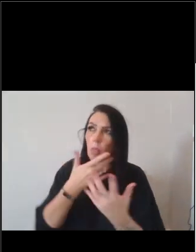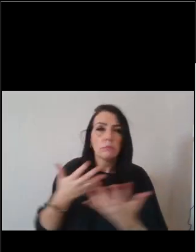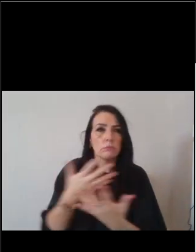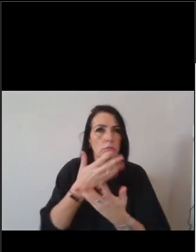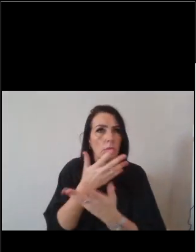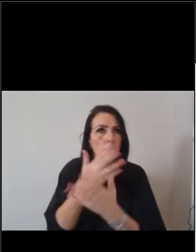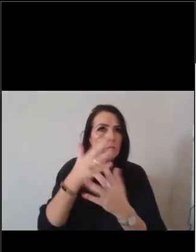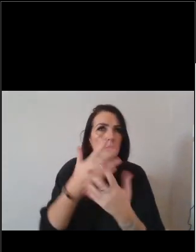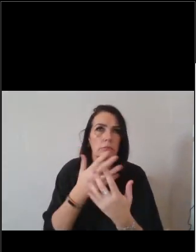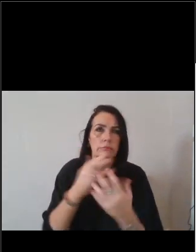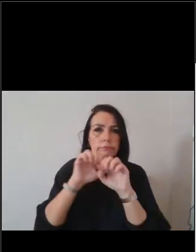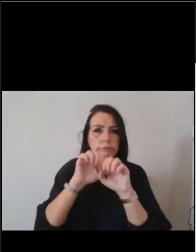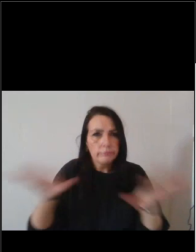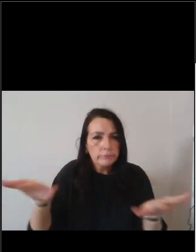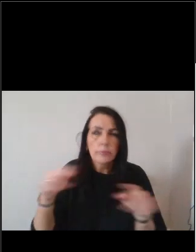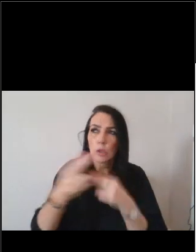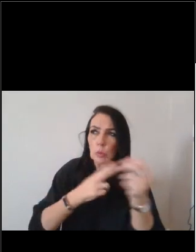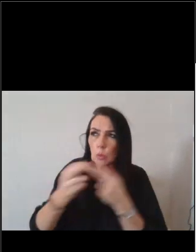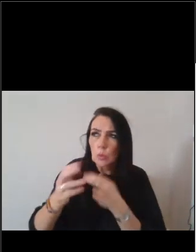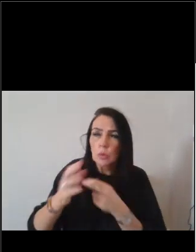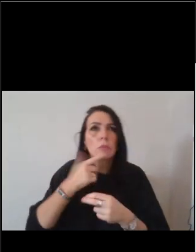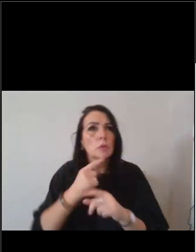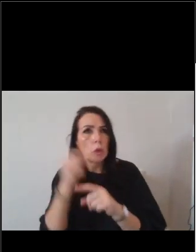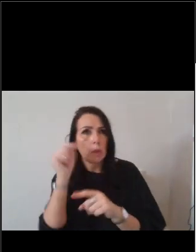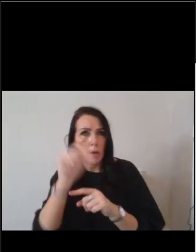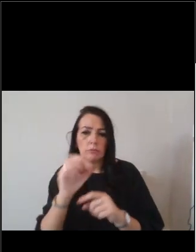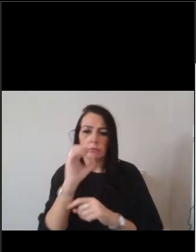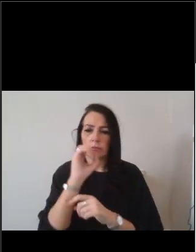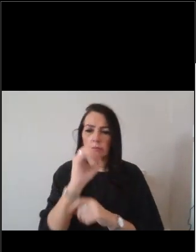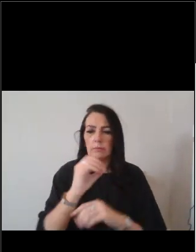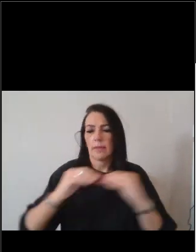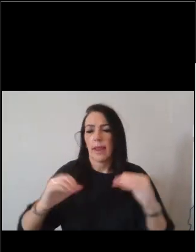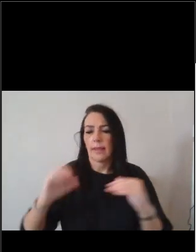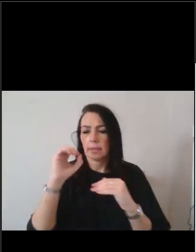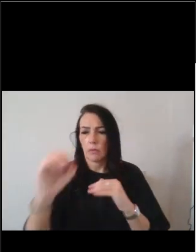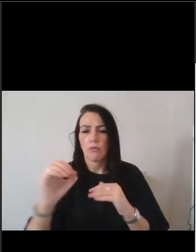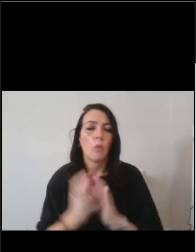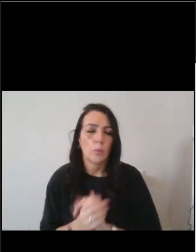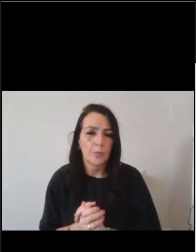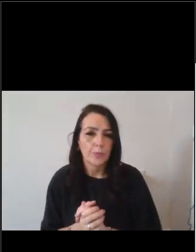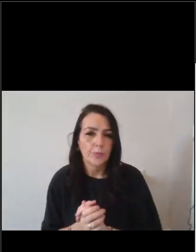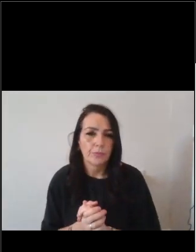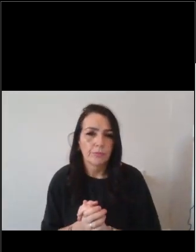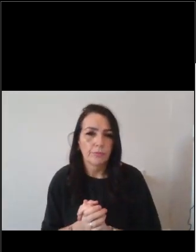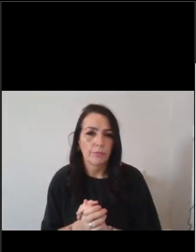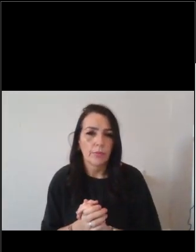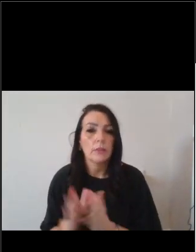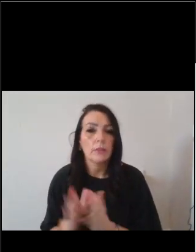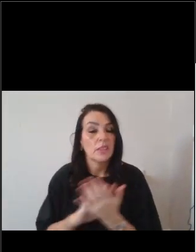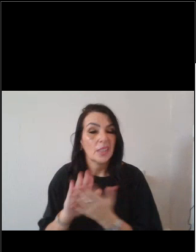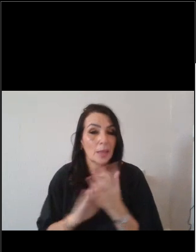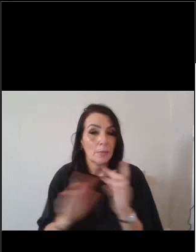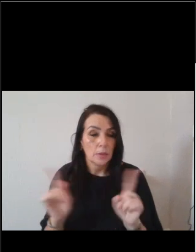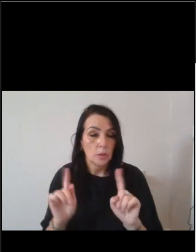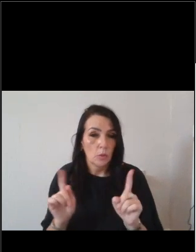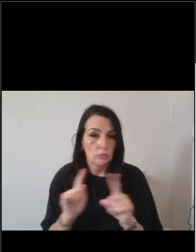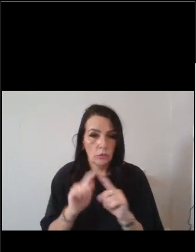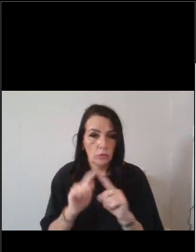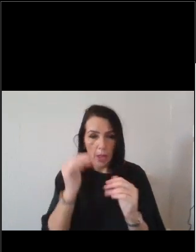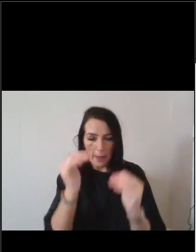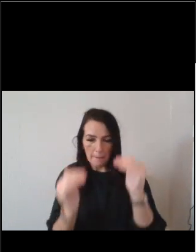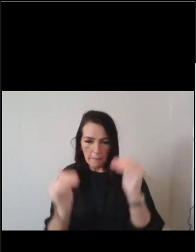comes to tackling the urgent issue of climate change. At its core, net zero refers to achieving a balance between the